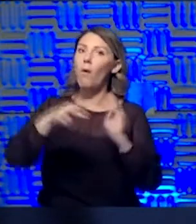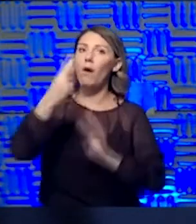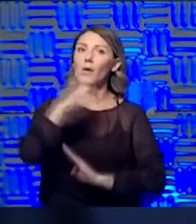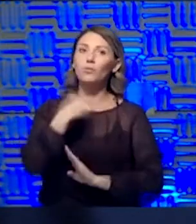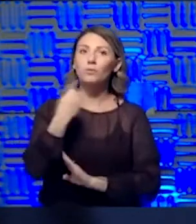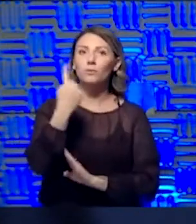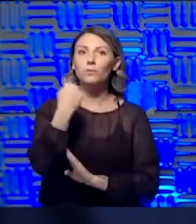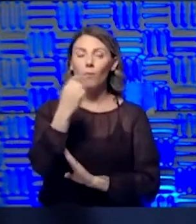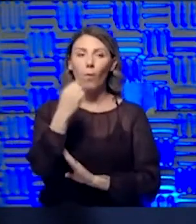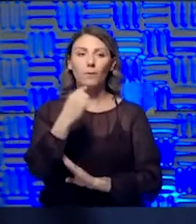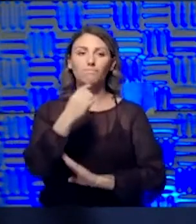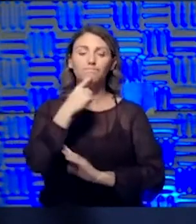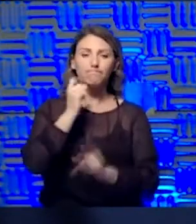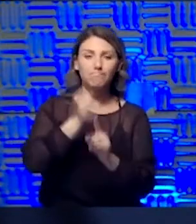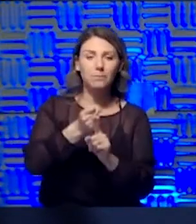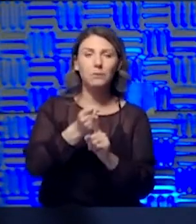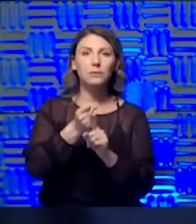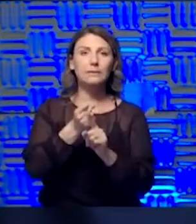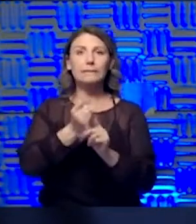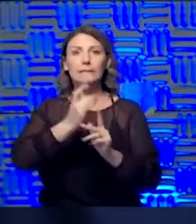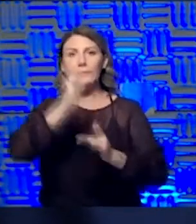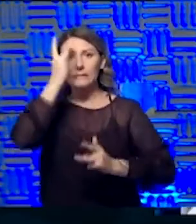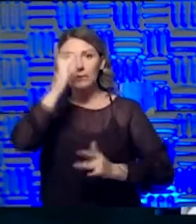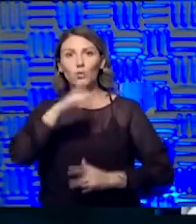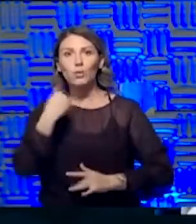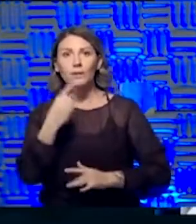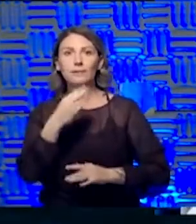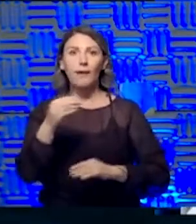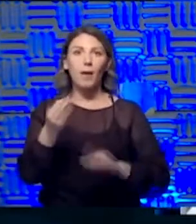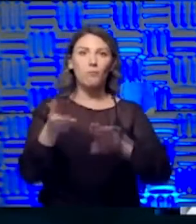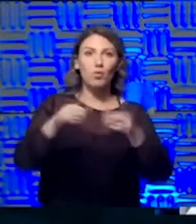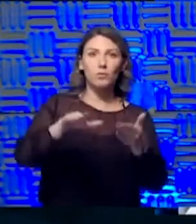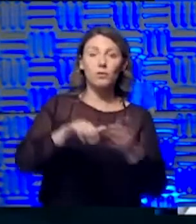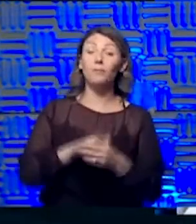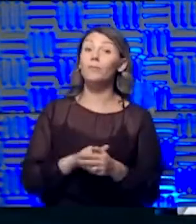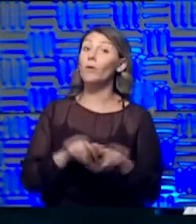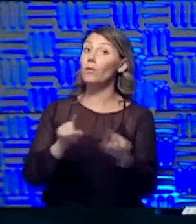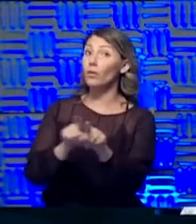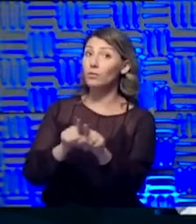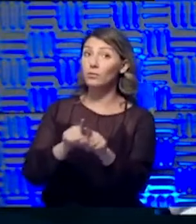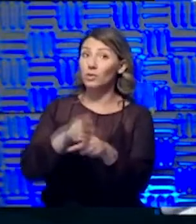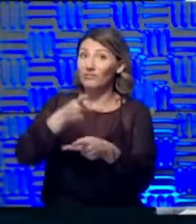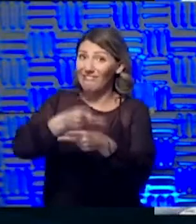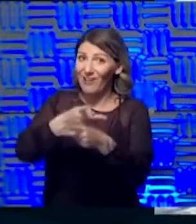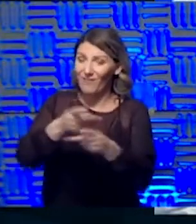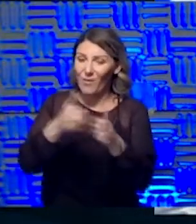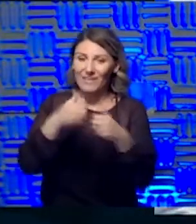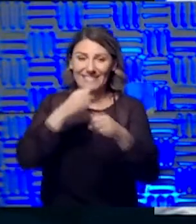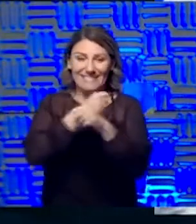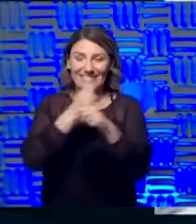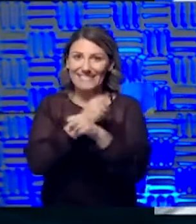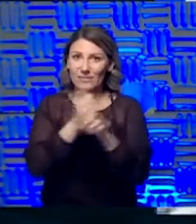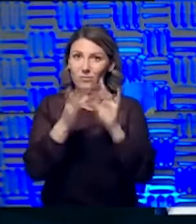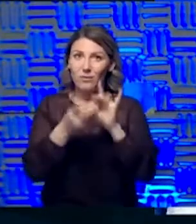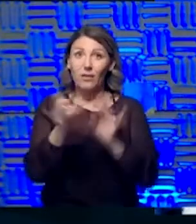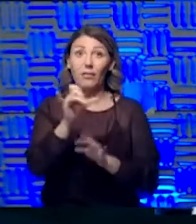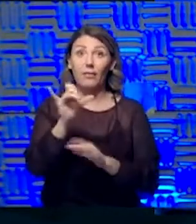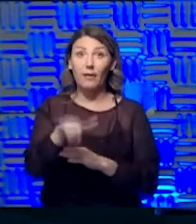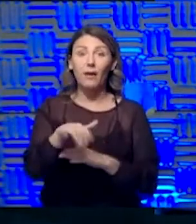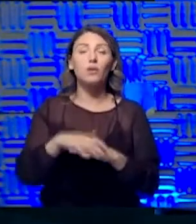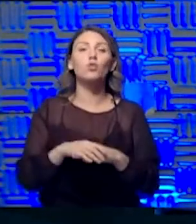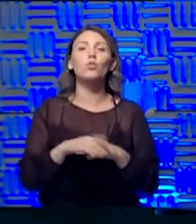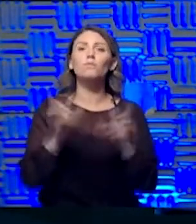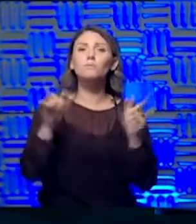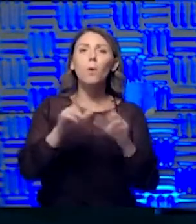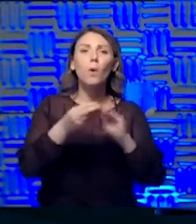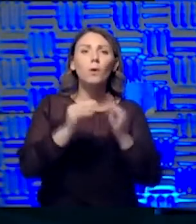critical illness and mortality or death. I would also be very careful with statistics like that, because you have a small number of